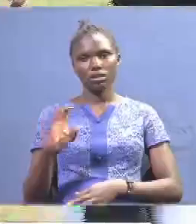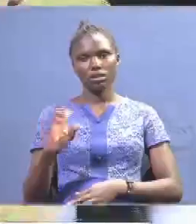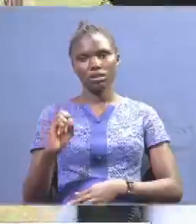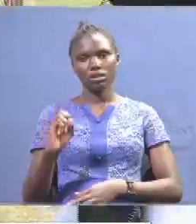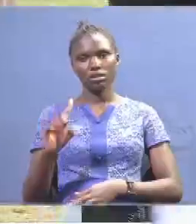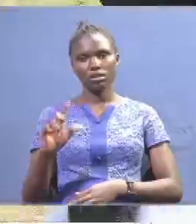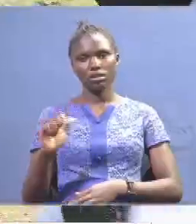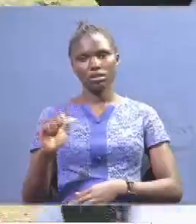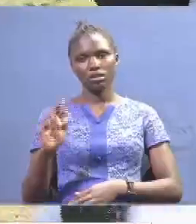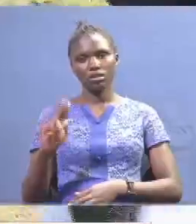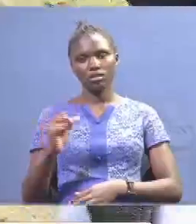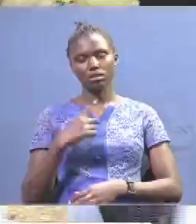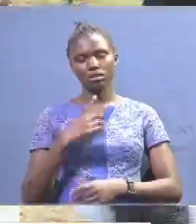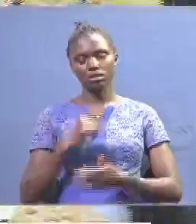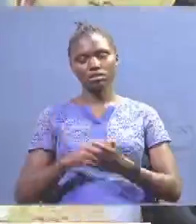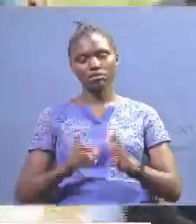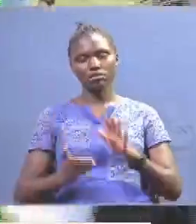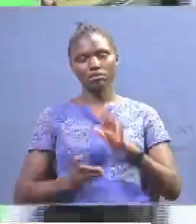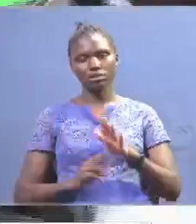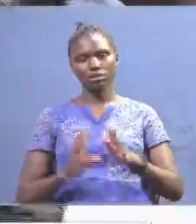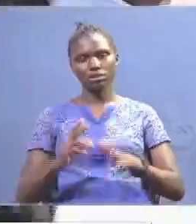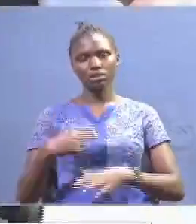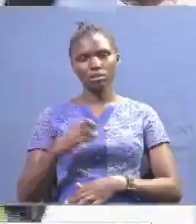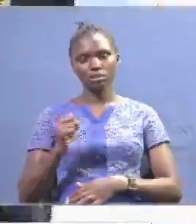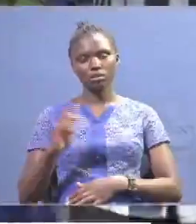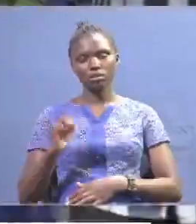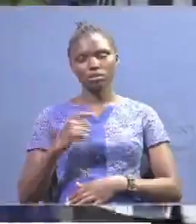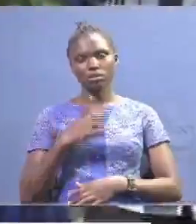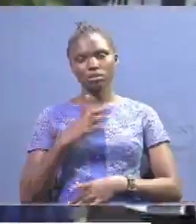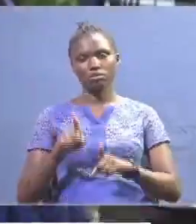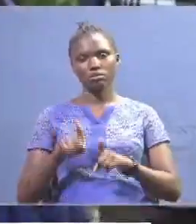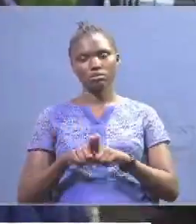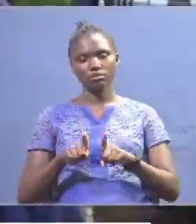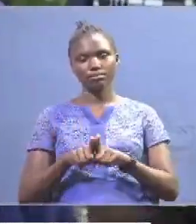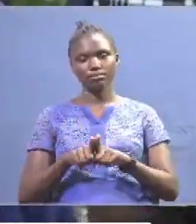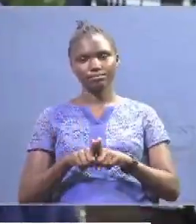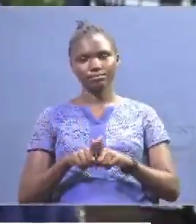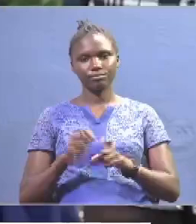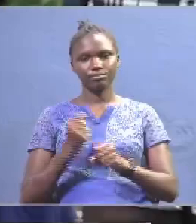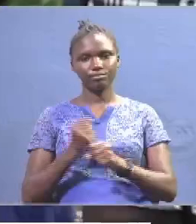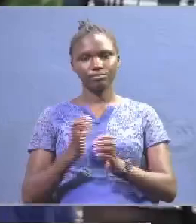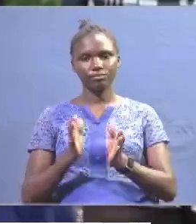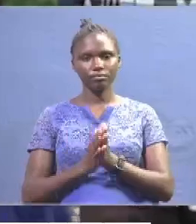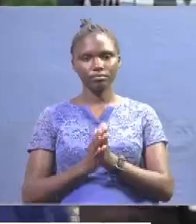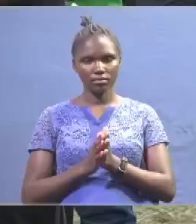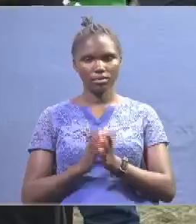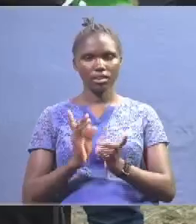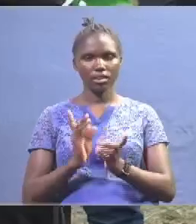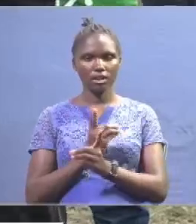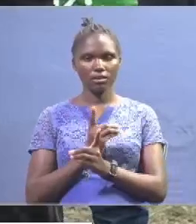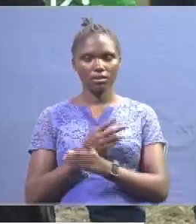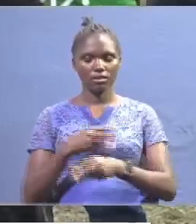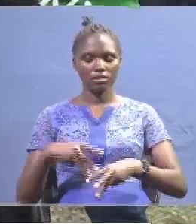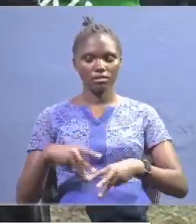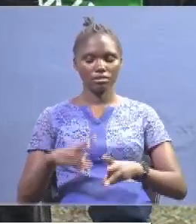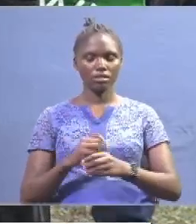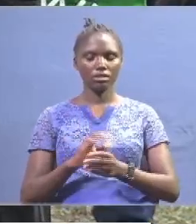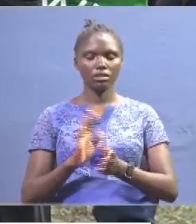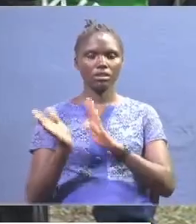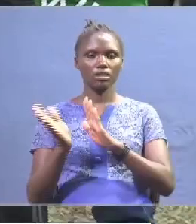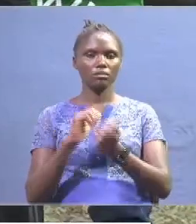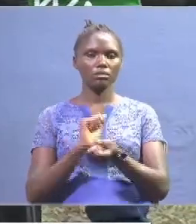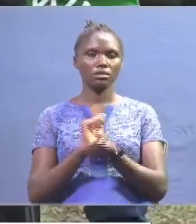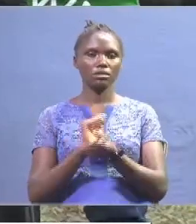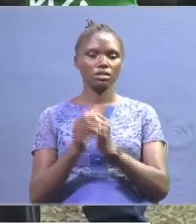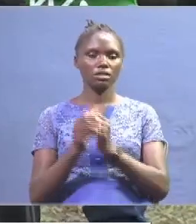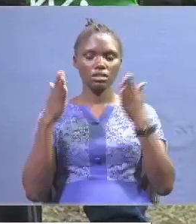Chief Consumer Business Officer Fwazia Ali, the initiative serves as a major mitigation effort against climate change by